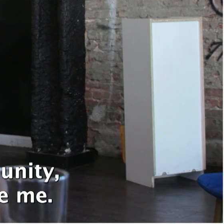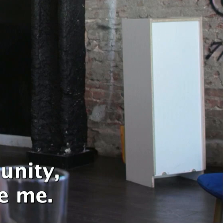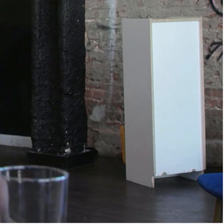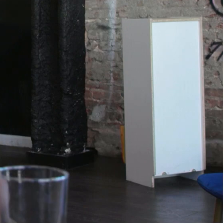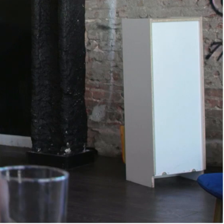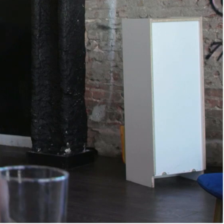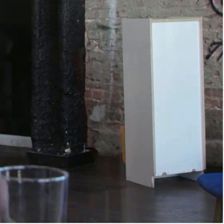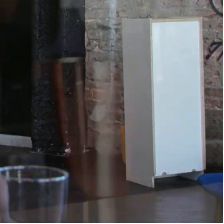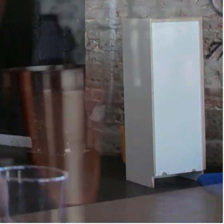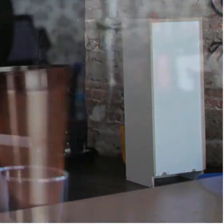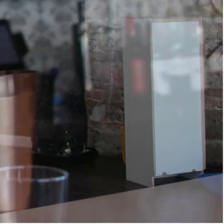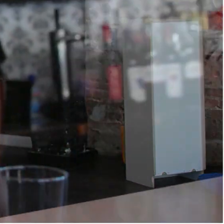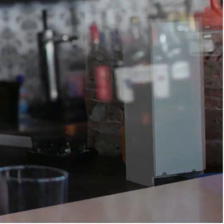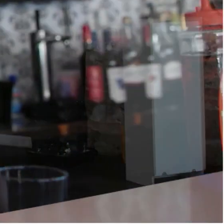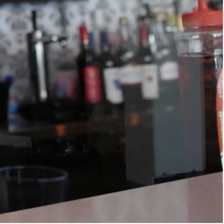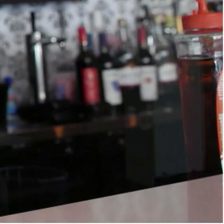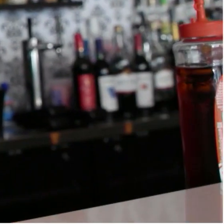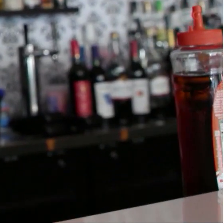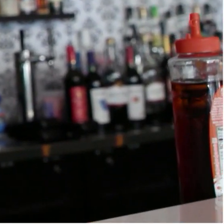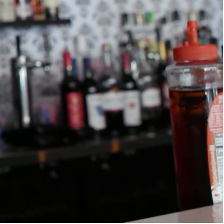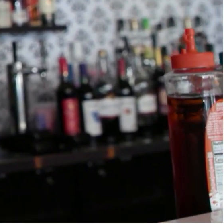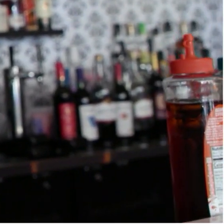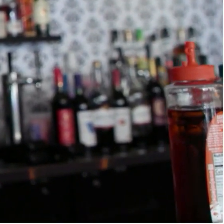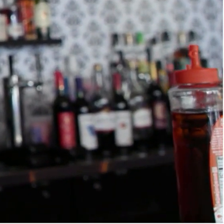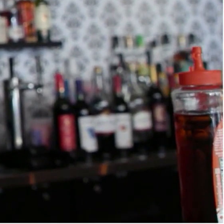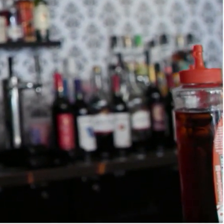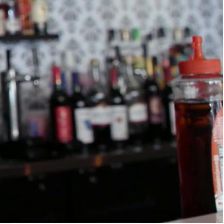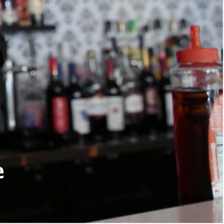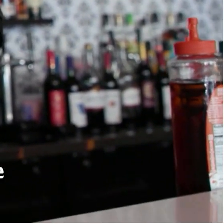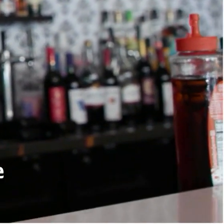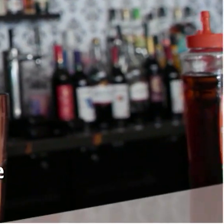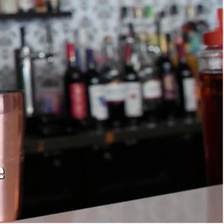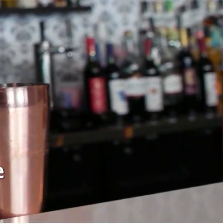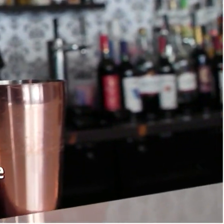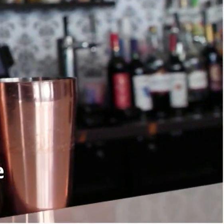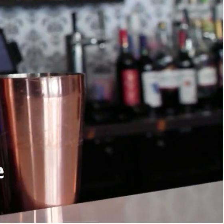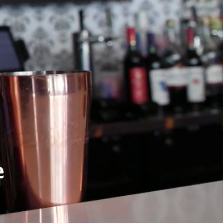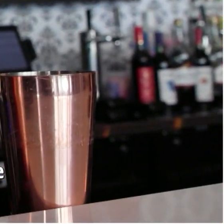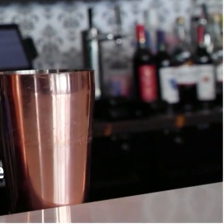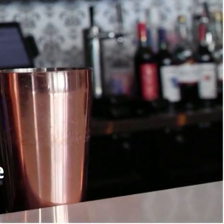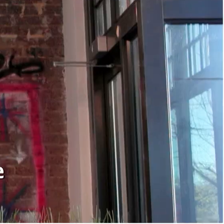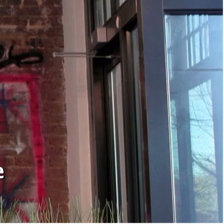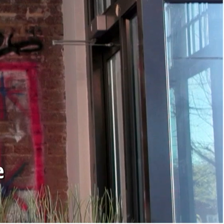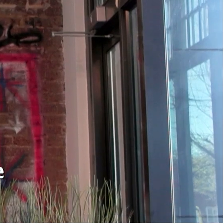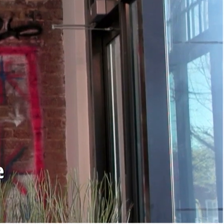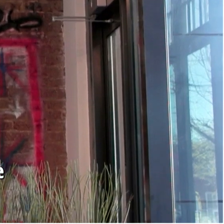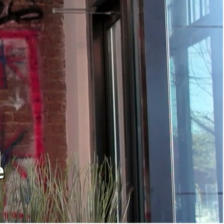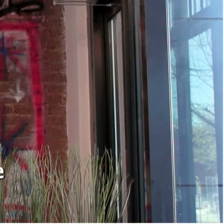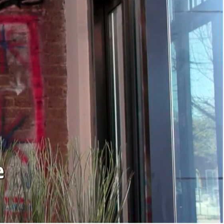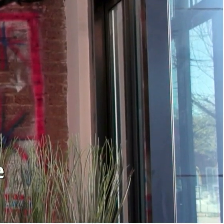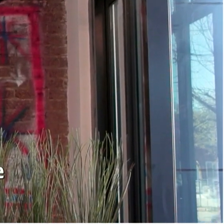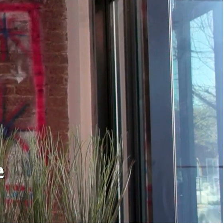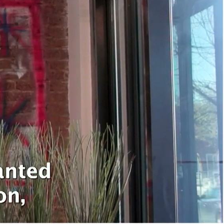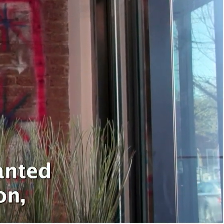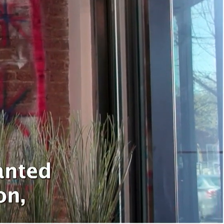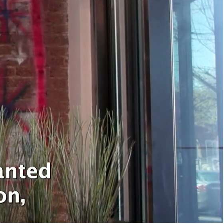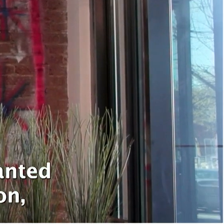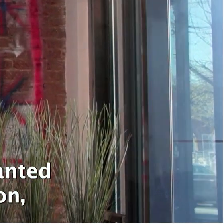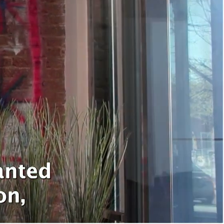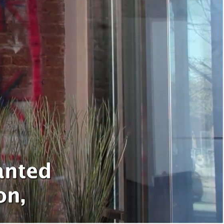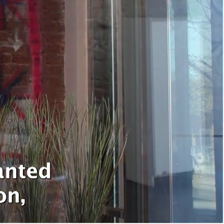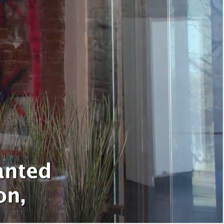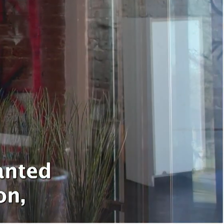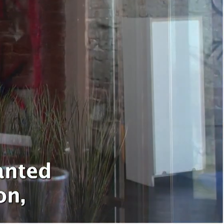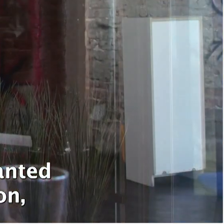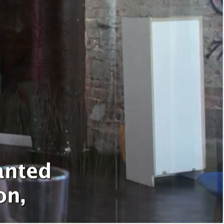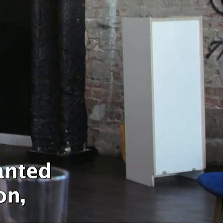like me. With the unemployment rate of hovering around 10%, I could have easily hired someone with the best experience, but that would not have